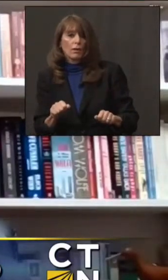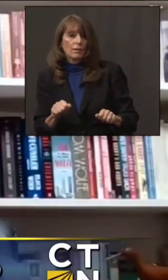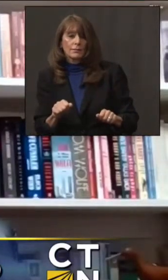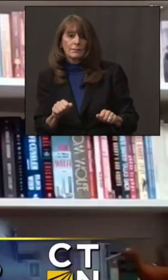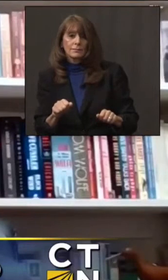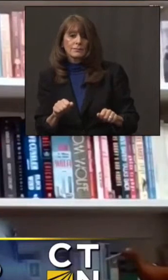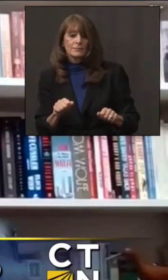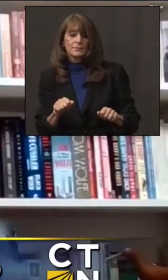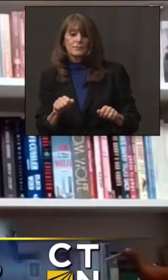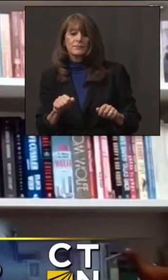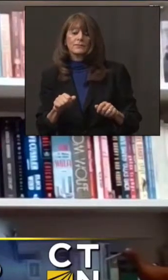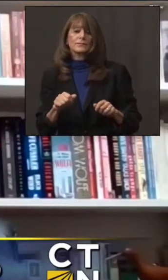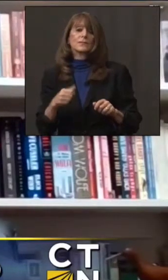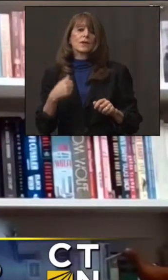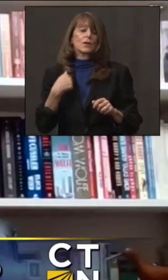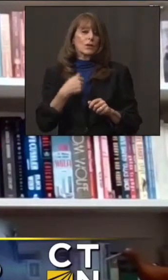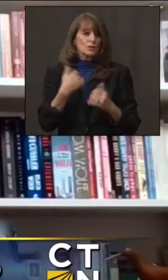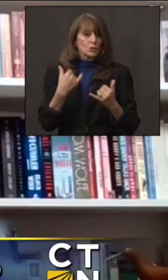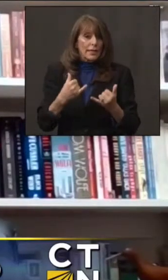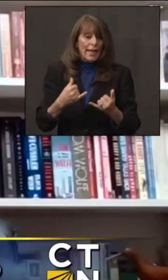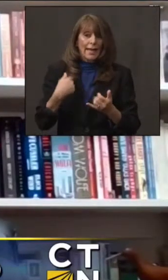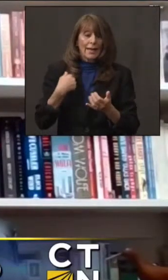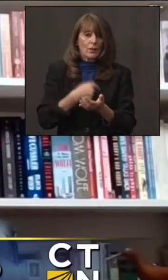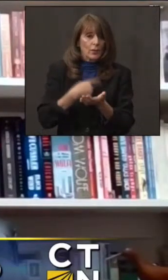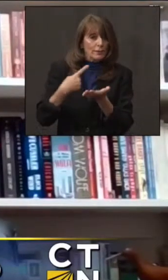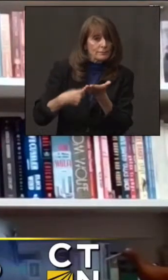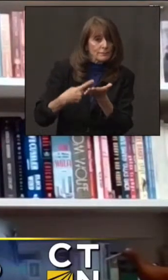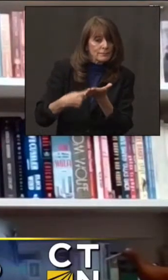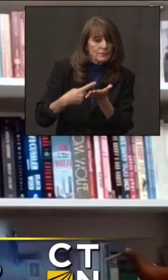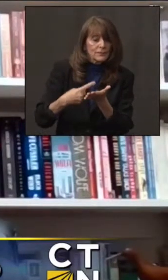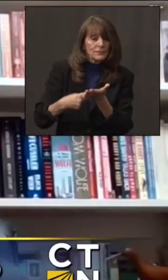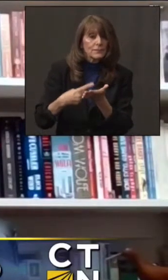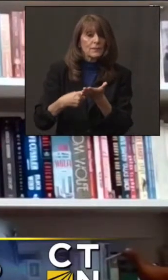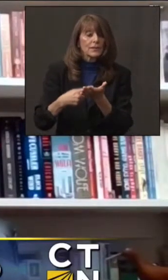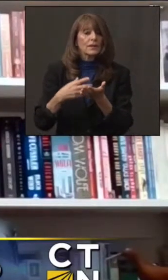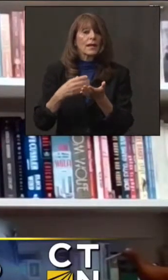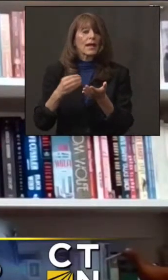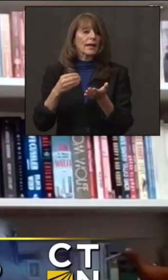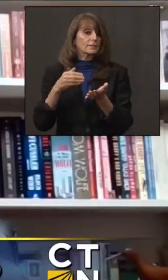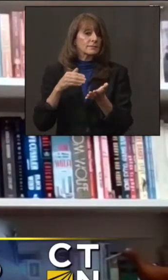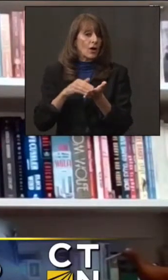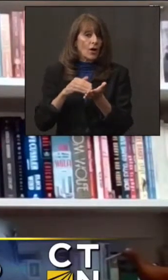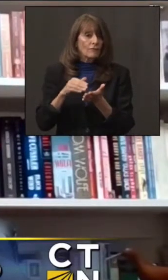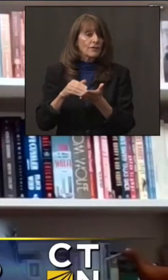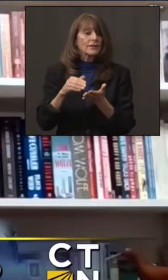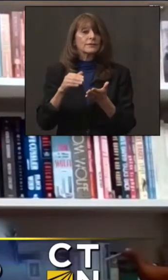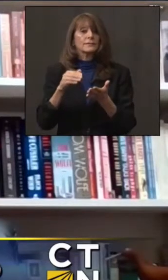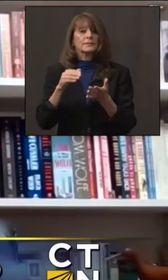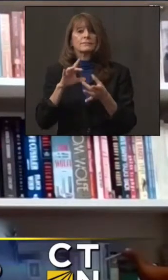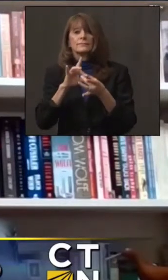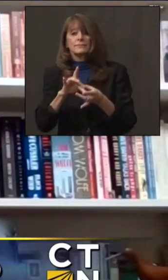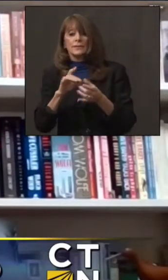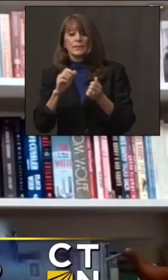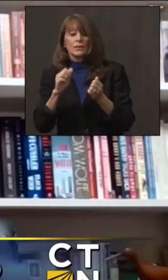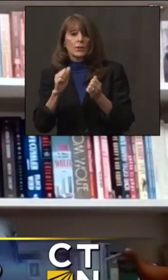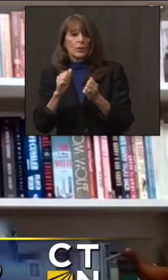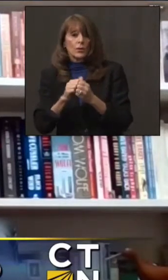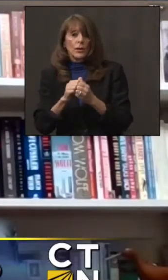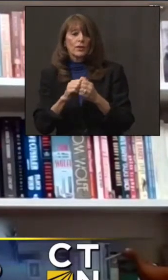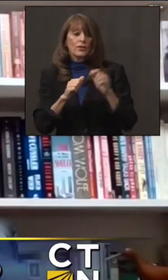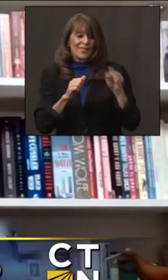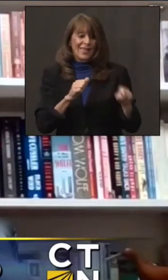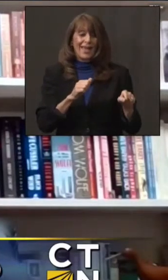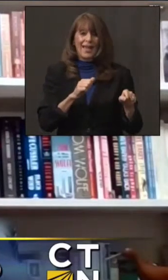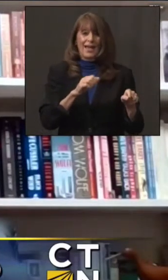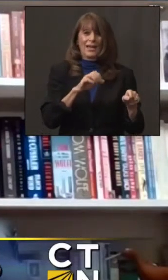been in conversation today and multiple times and yesterday after the allocation